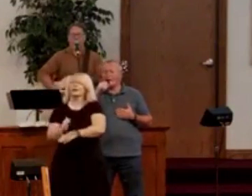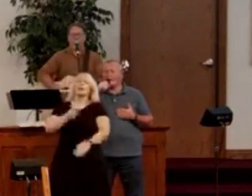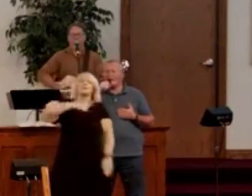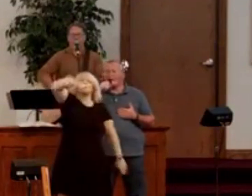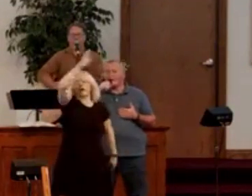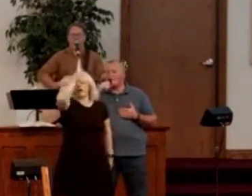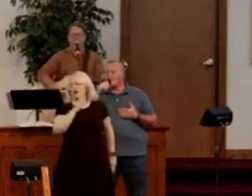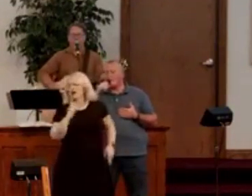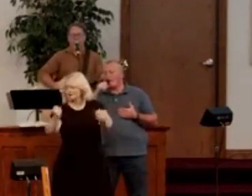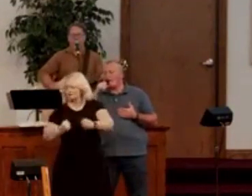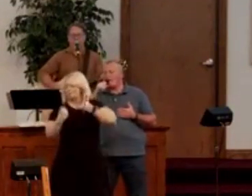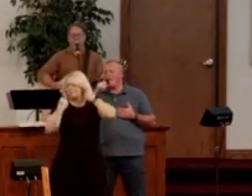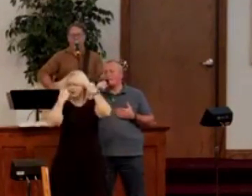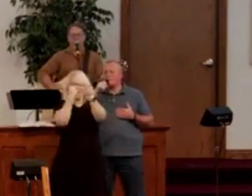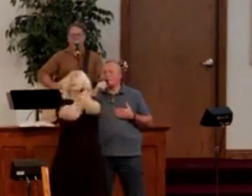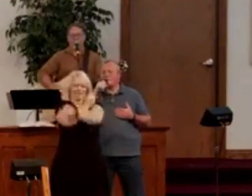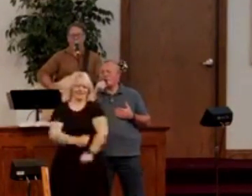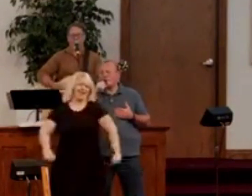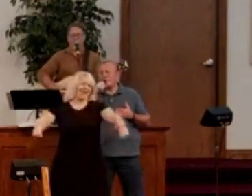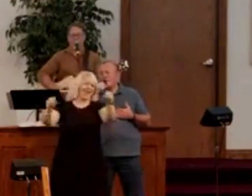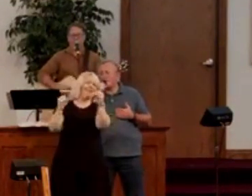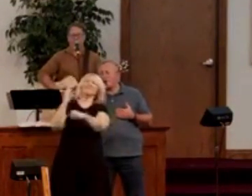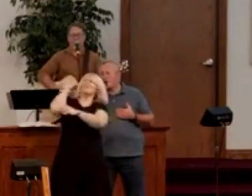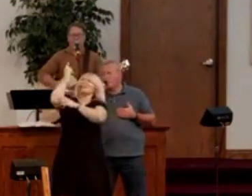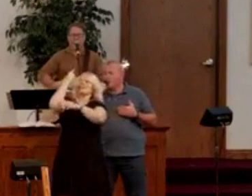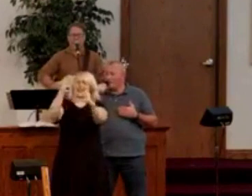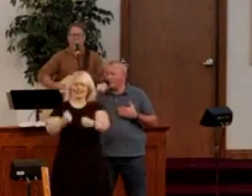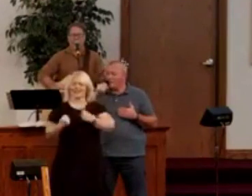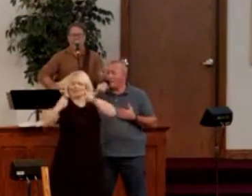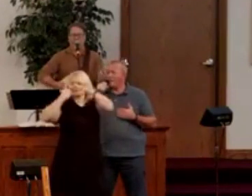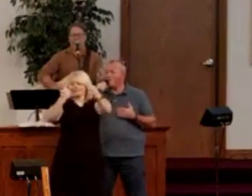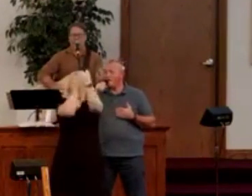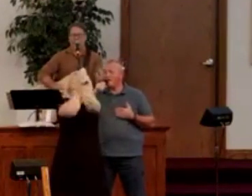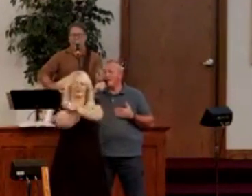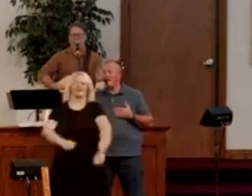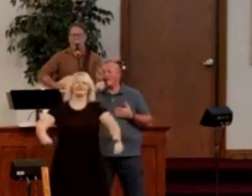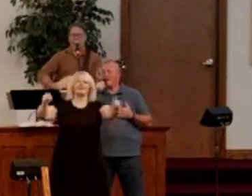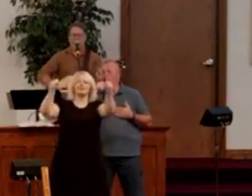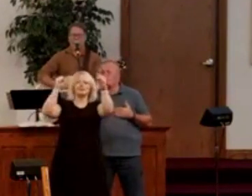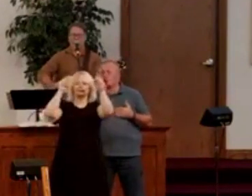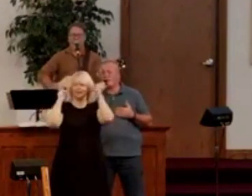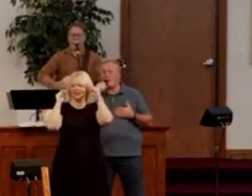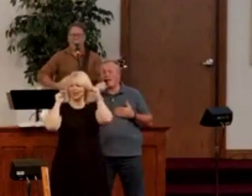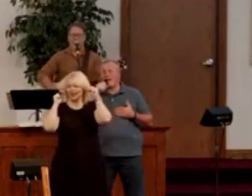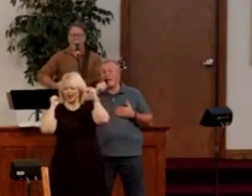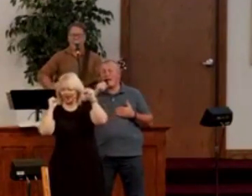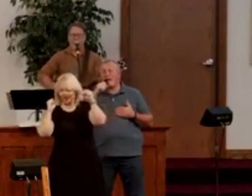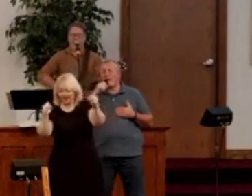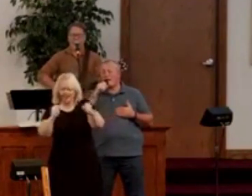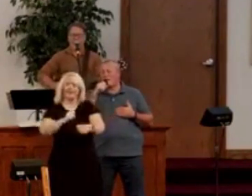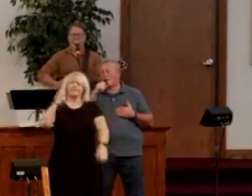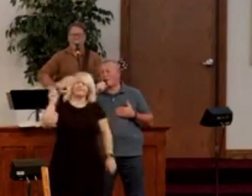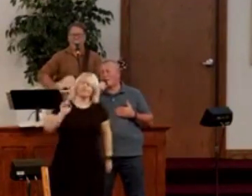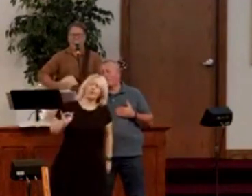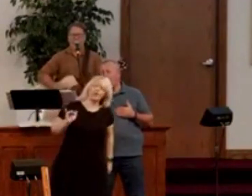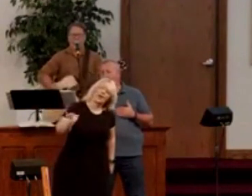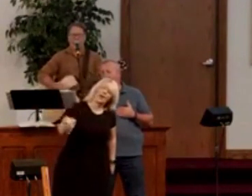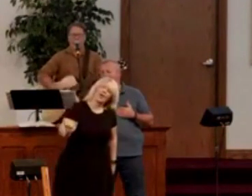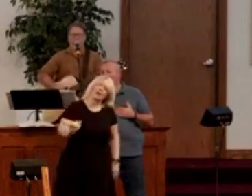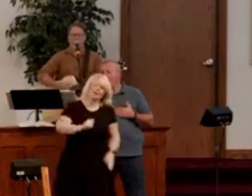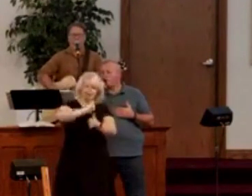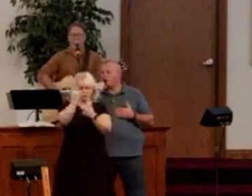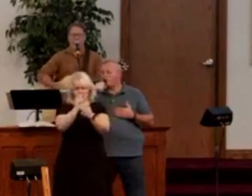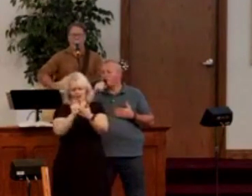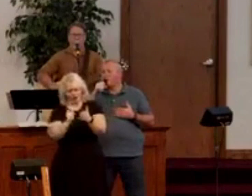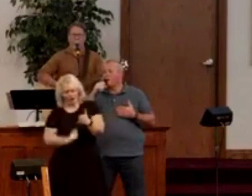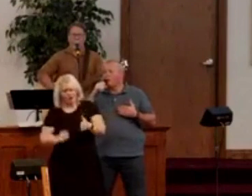my God is mighty to save, and He is mighty to save